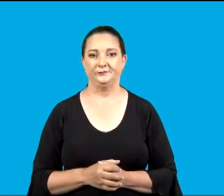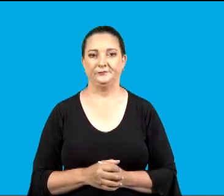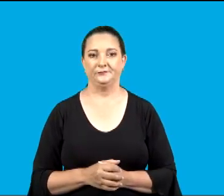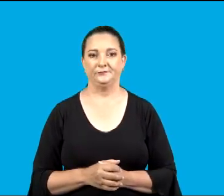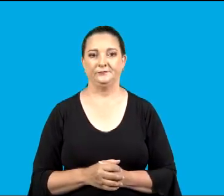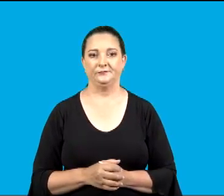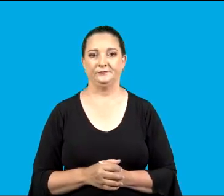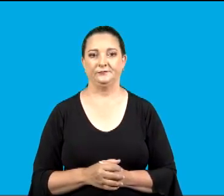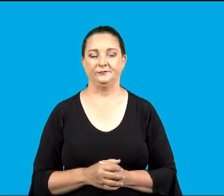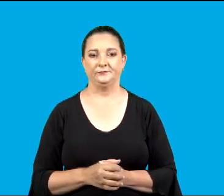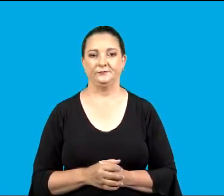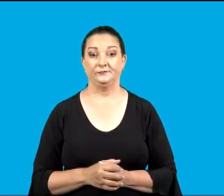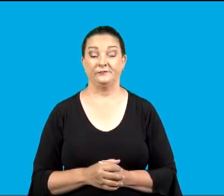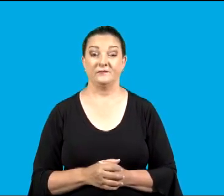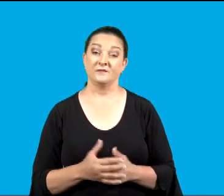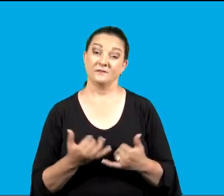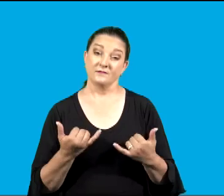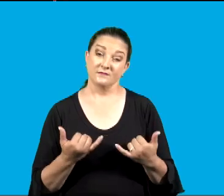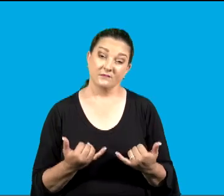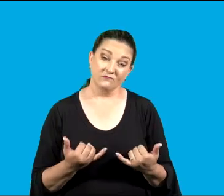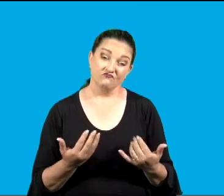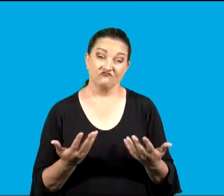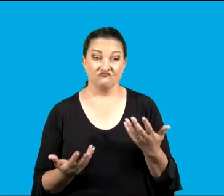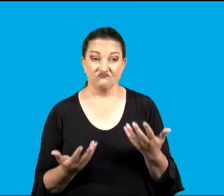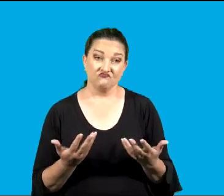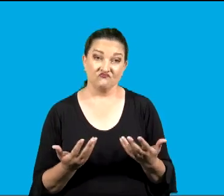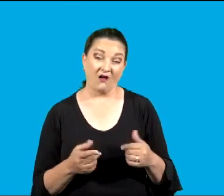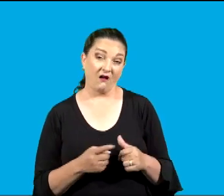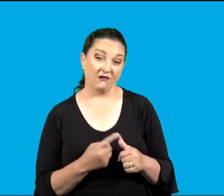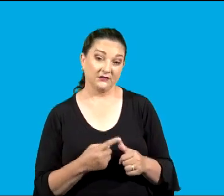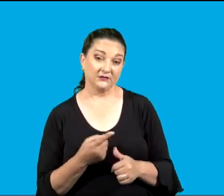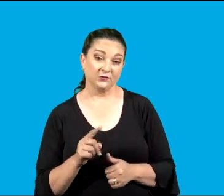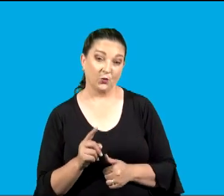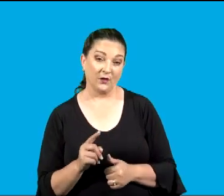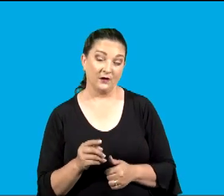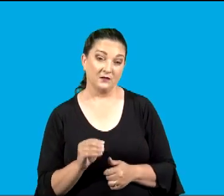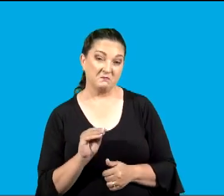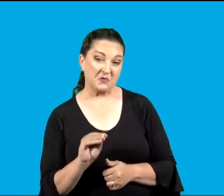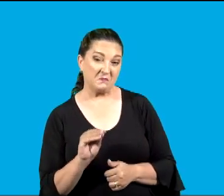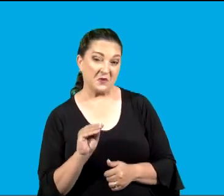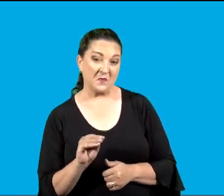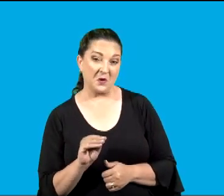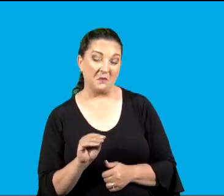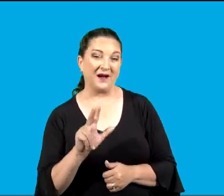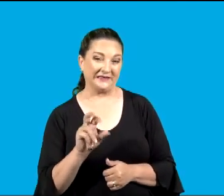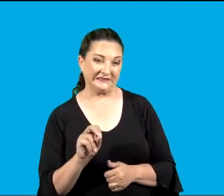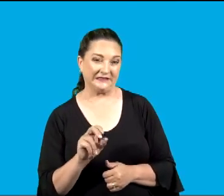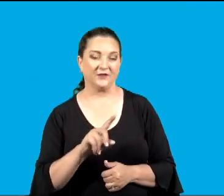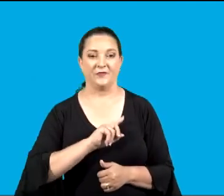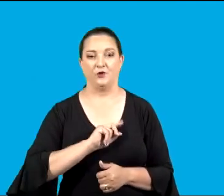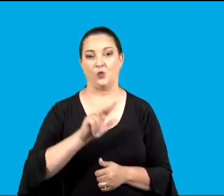7,260. And we are now left with the remainder, which is 80. So remember, it is 80